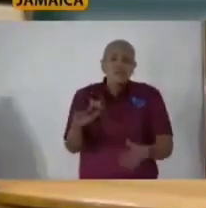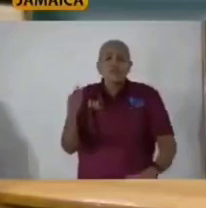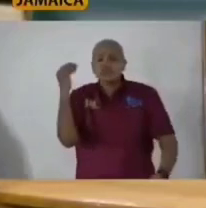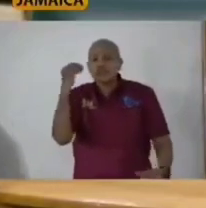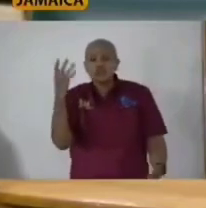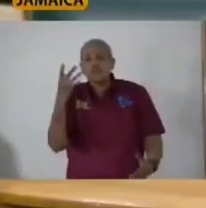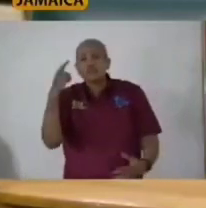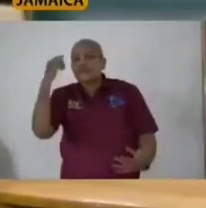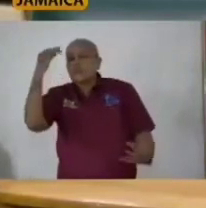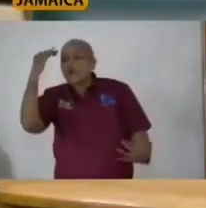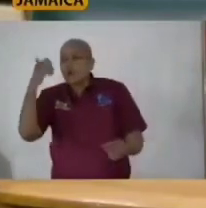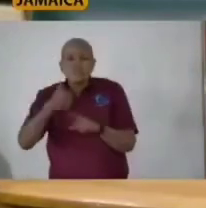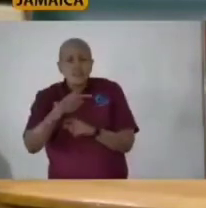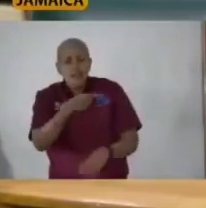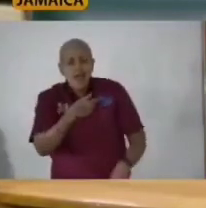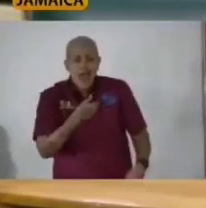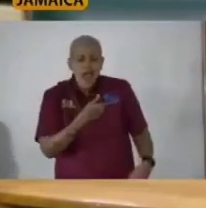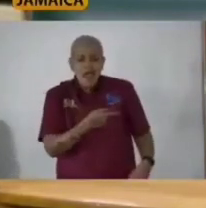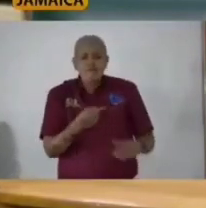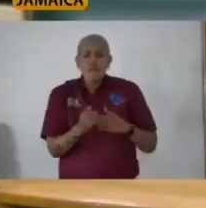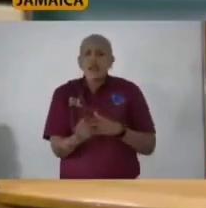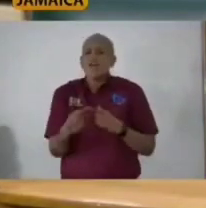the concerns he has